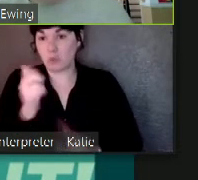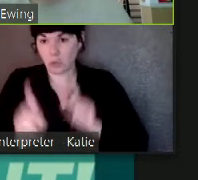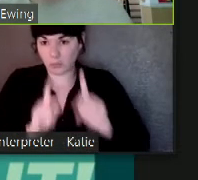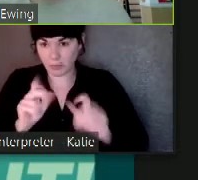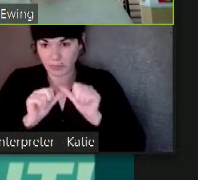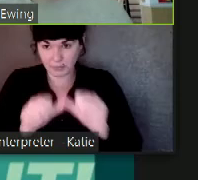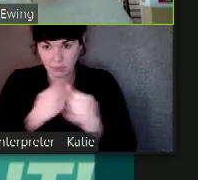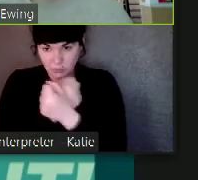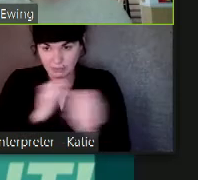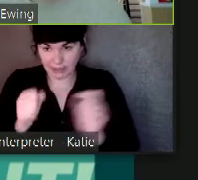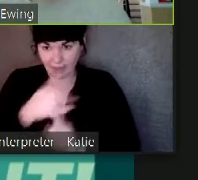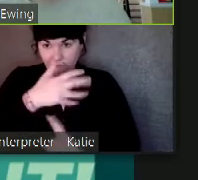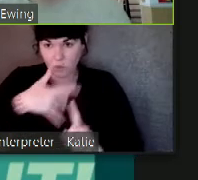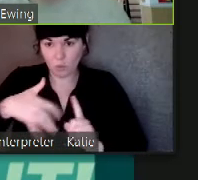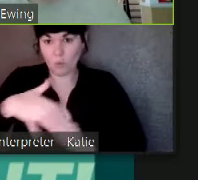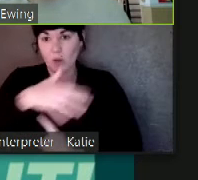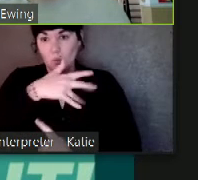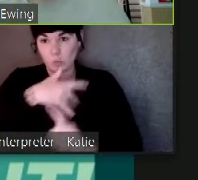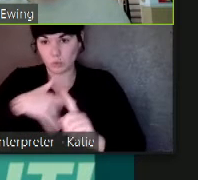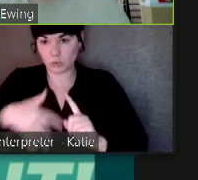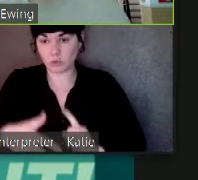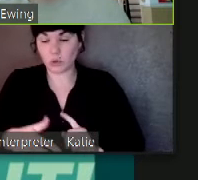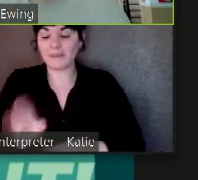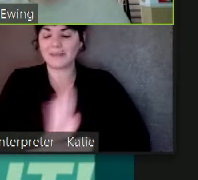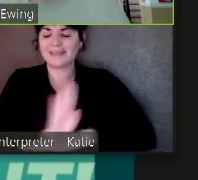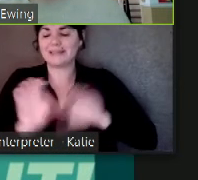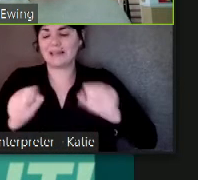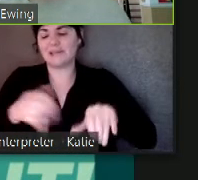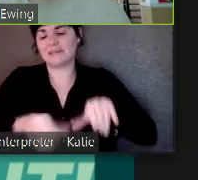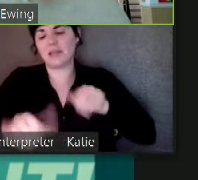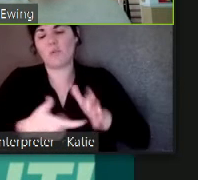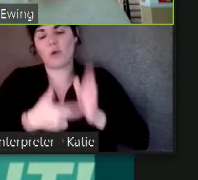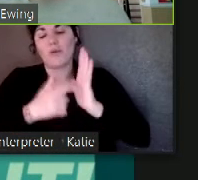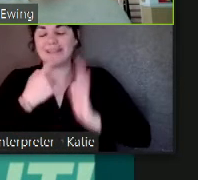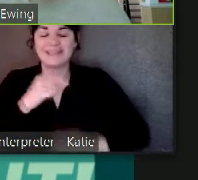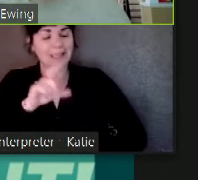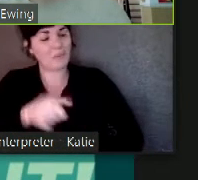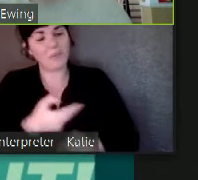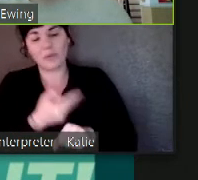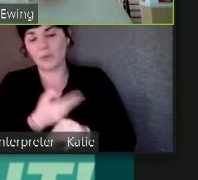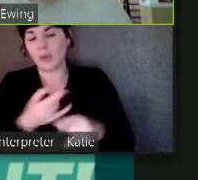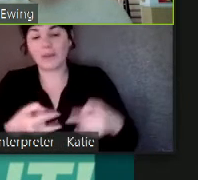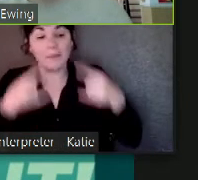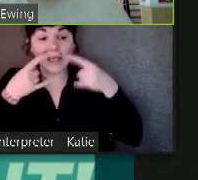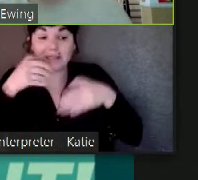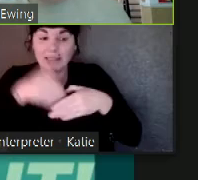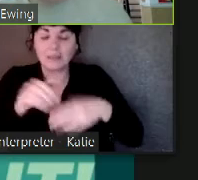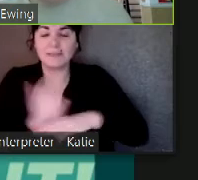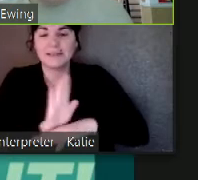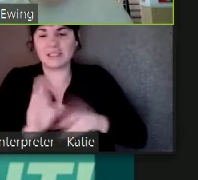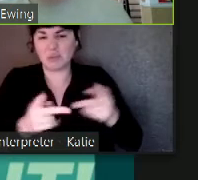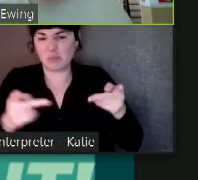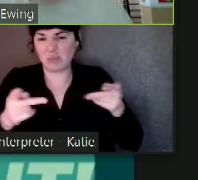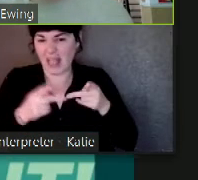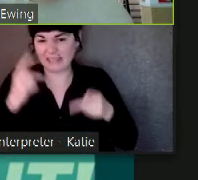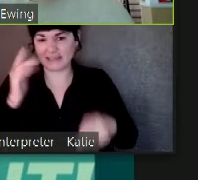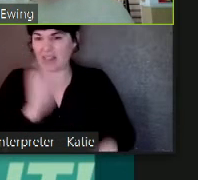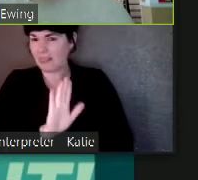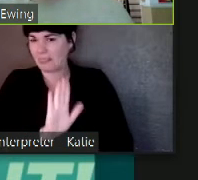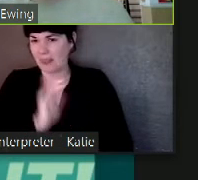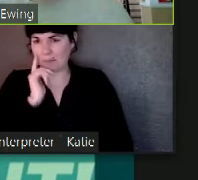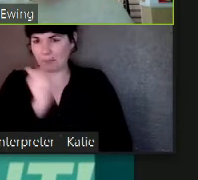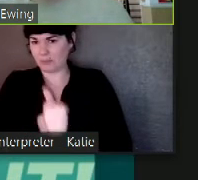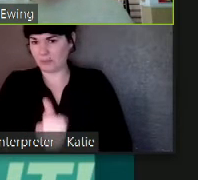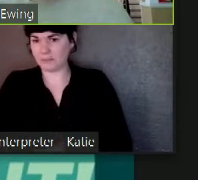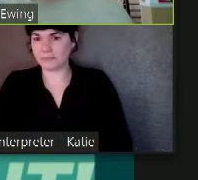before, businesses can still require individuals to wear a mask while in their facility. As I've mentioned in the past, it's